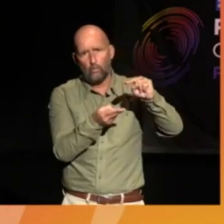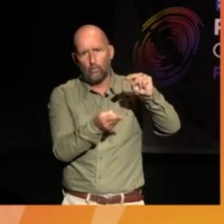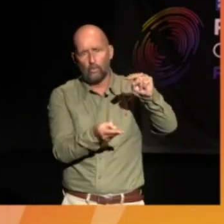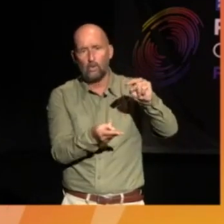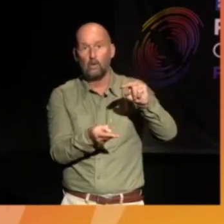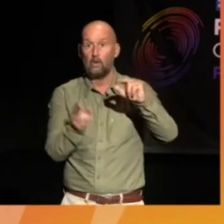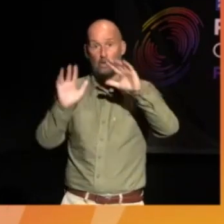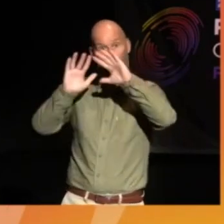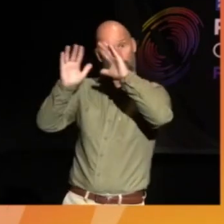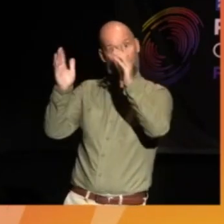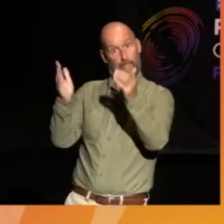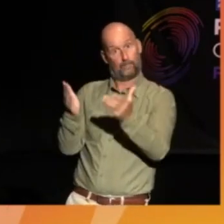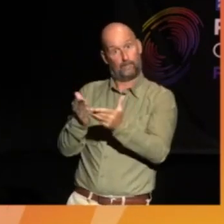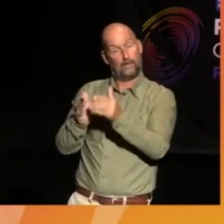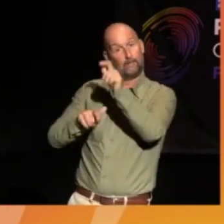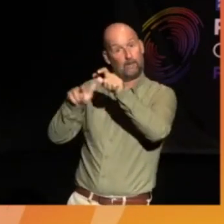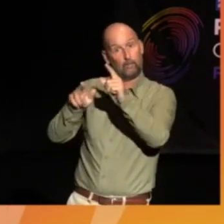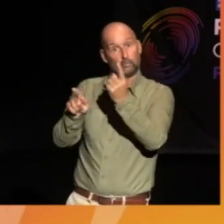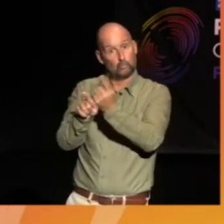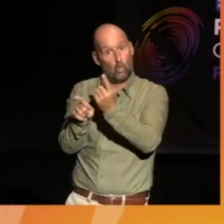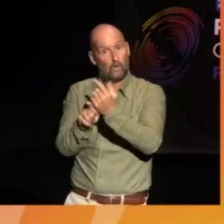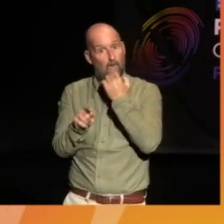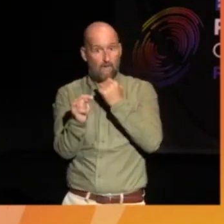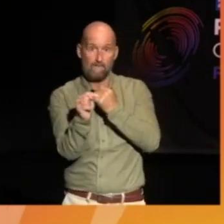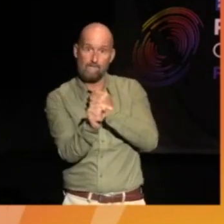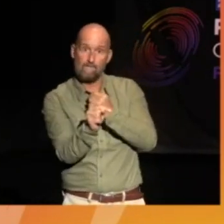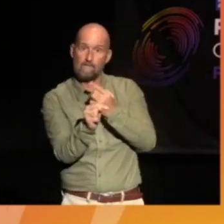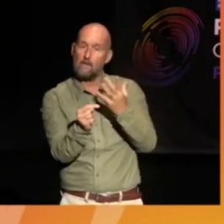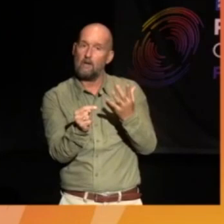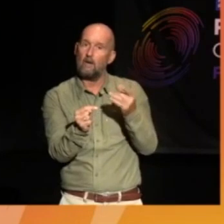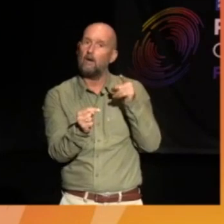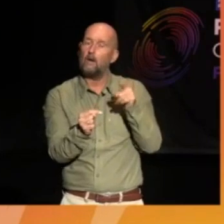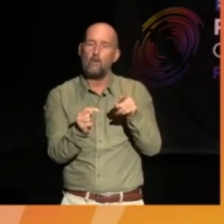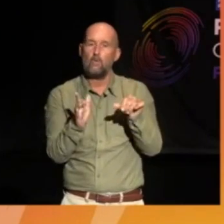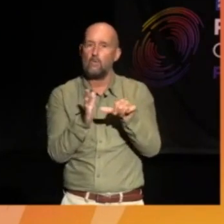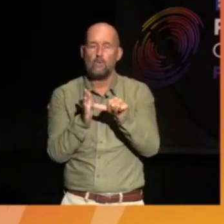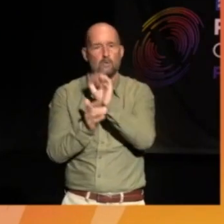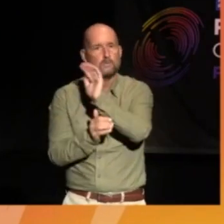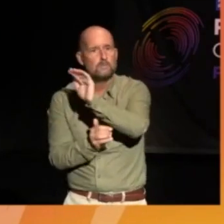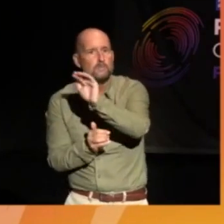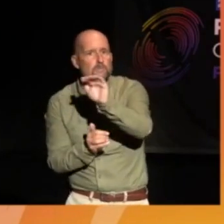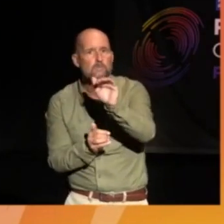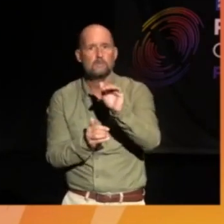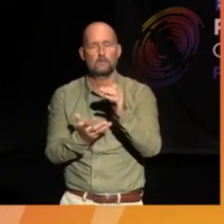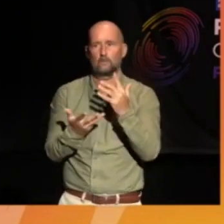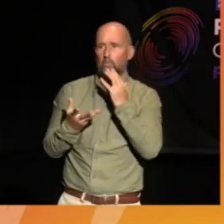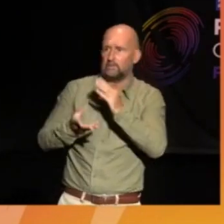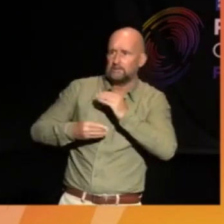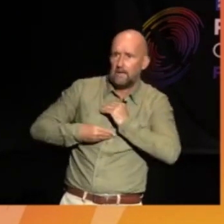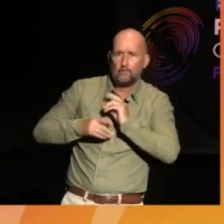about it enough, or is it one of the things that's hard to get to the top of people's agendas?